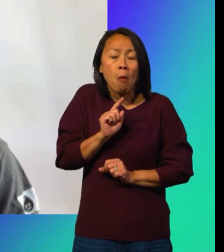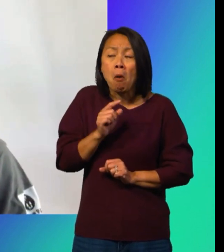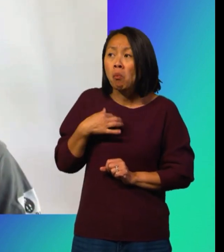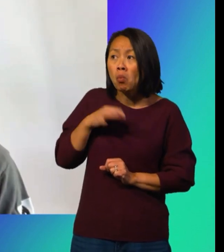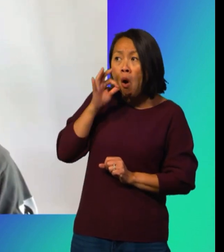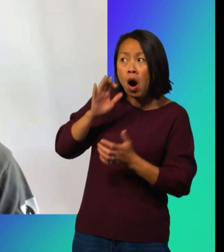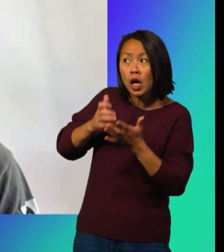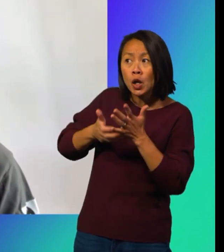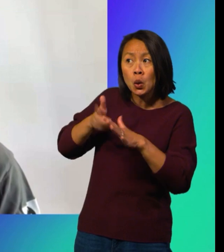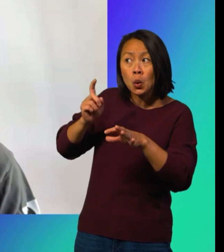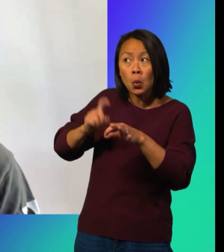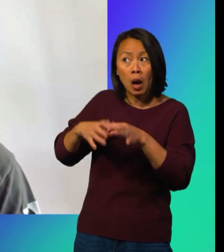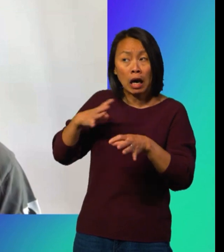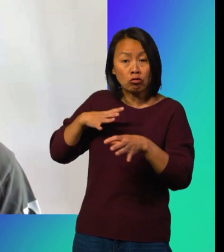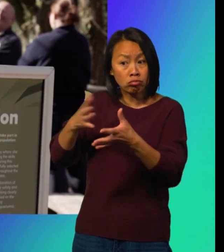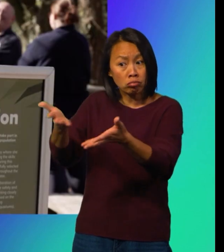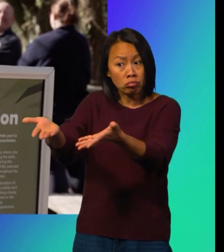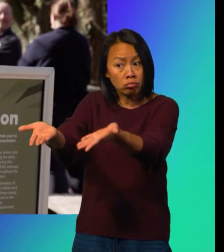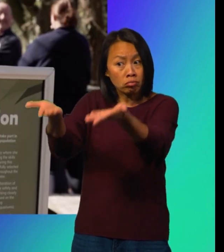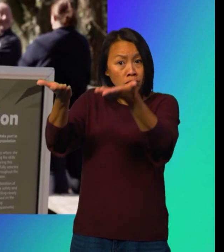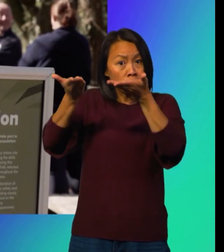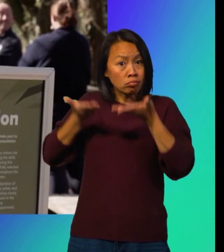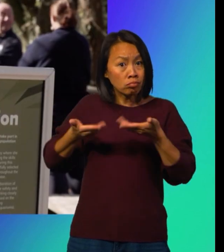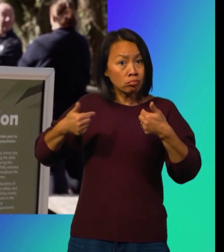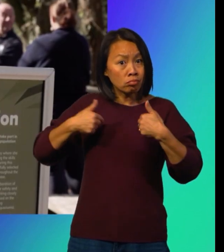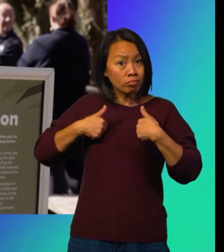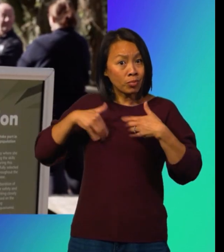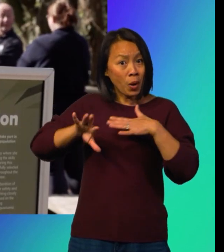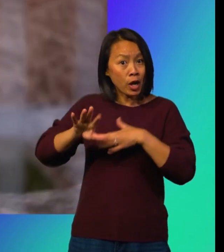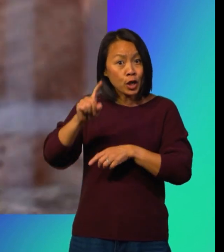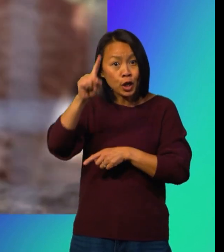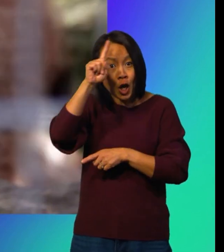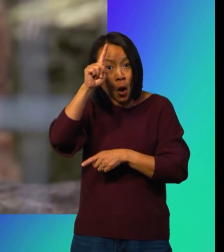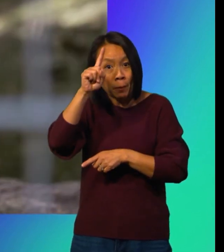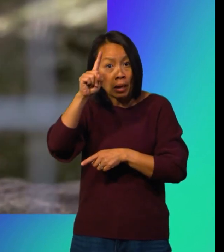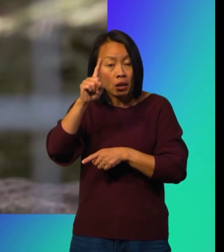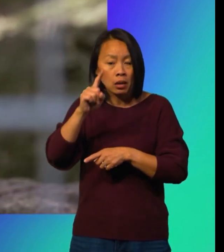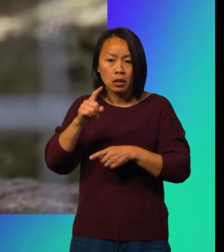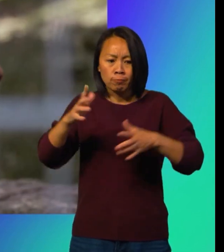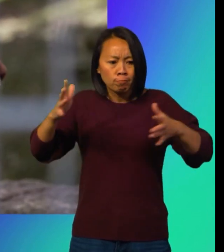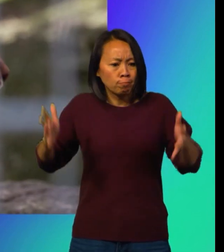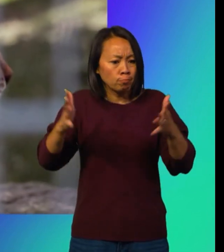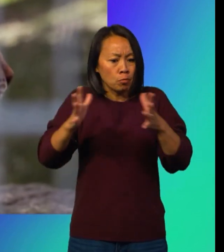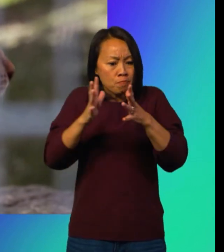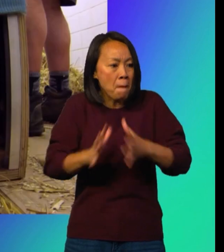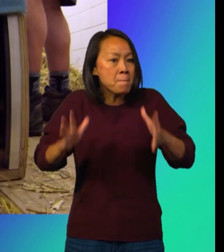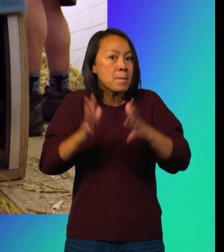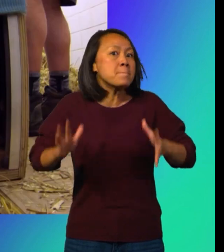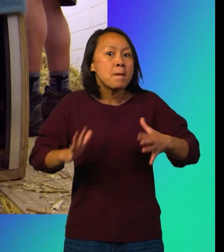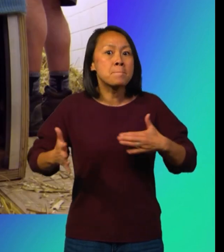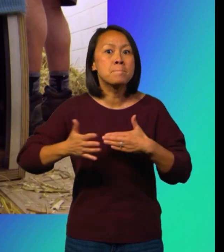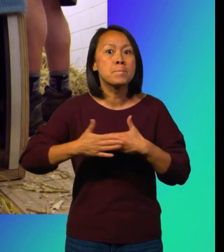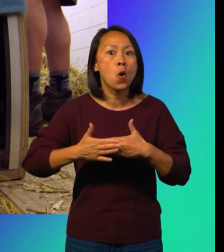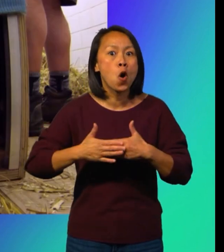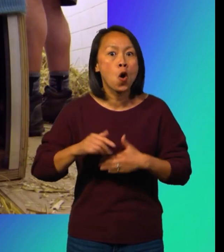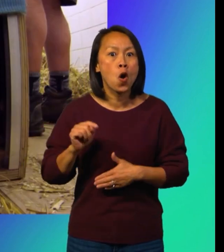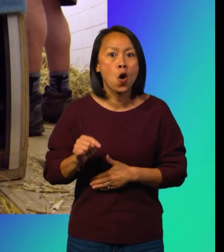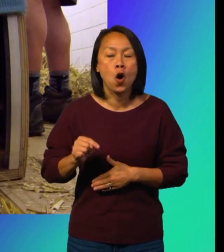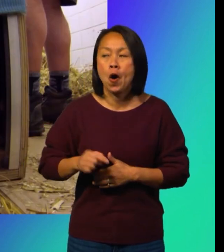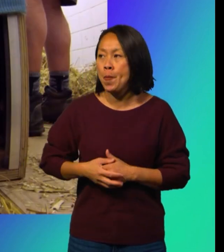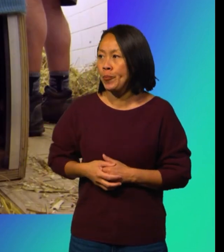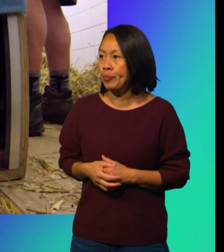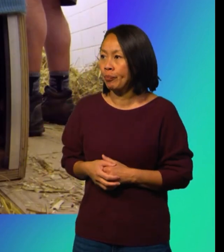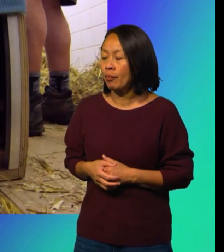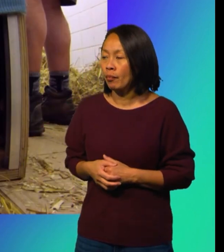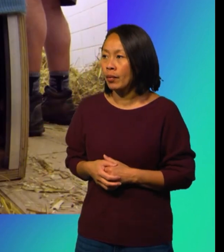they would be willing to send her to Germany in one of the reintroduction programs. A